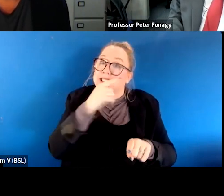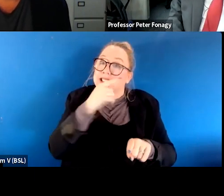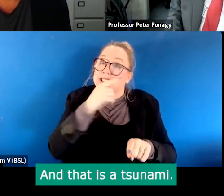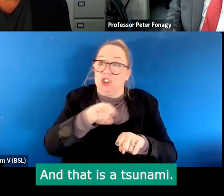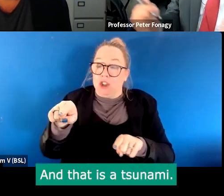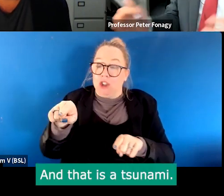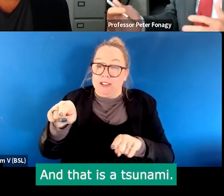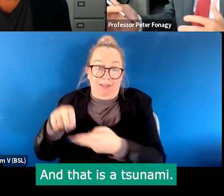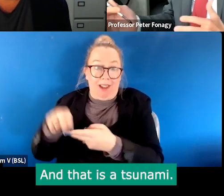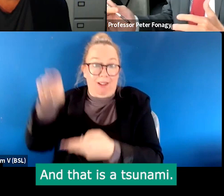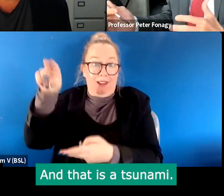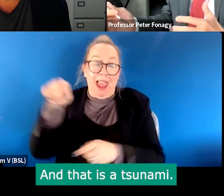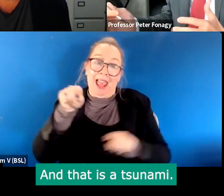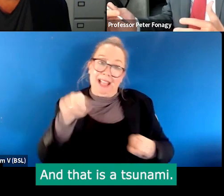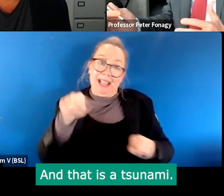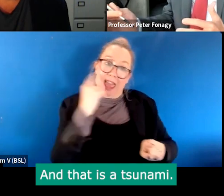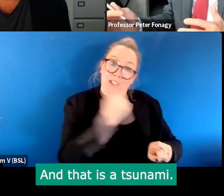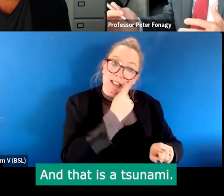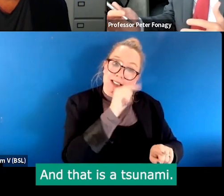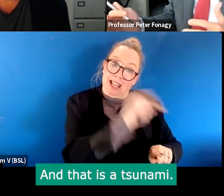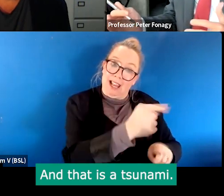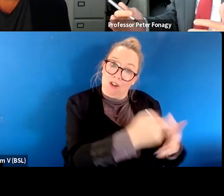Certainly, that is a tsunami.